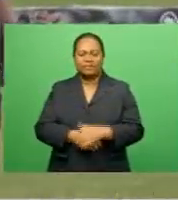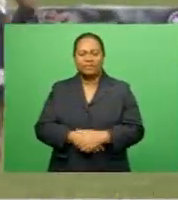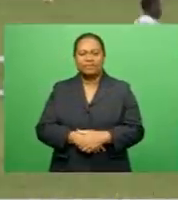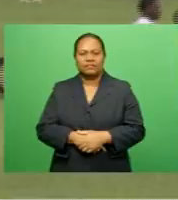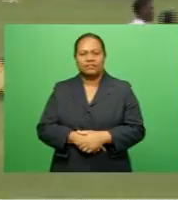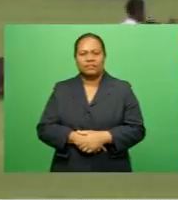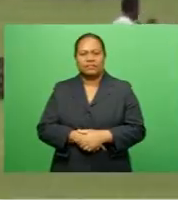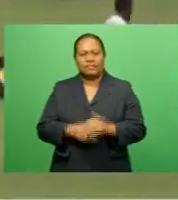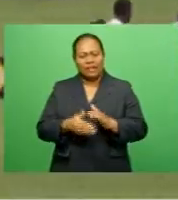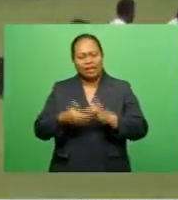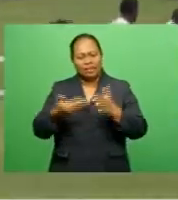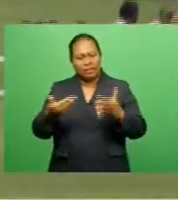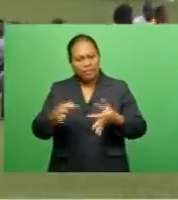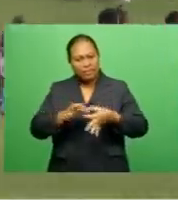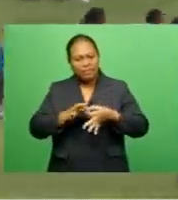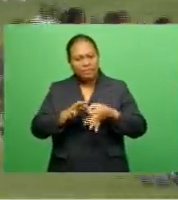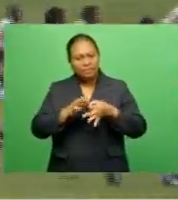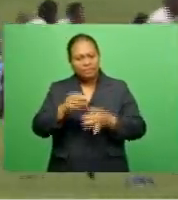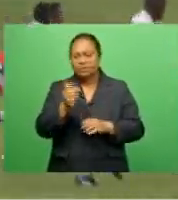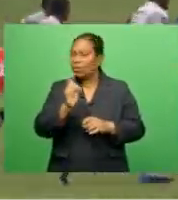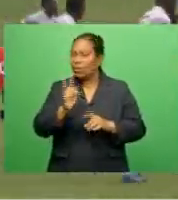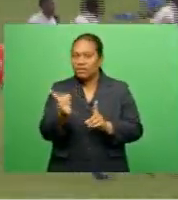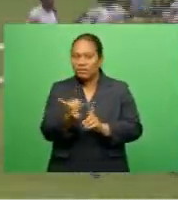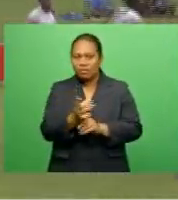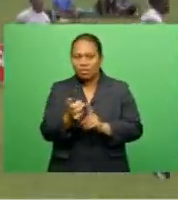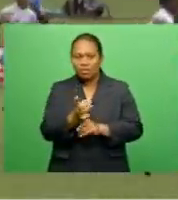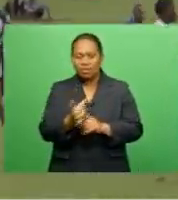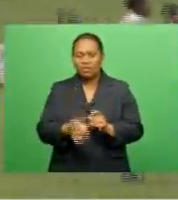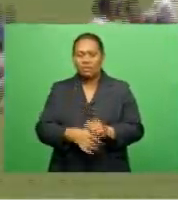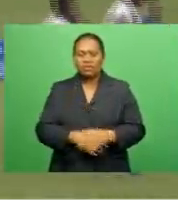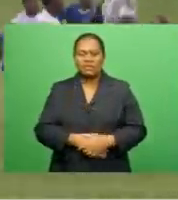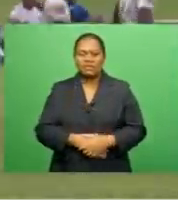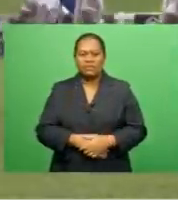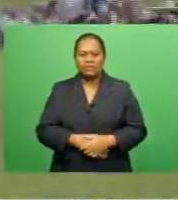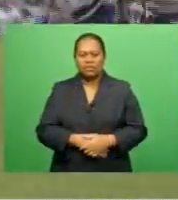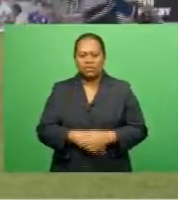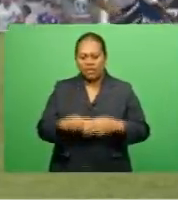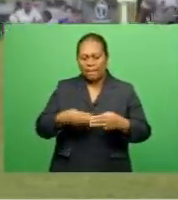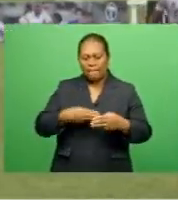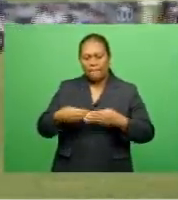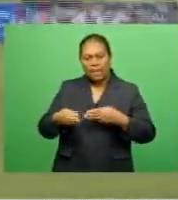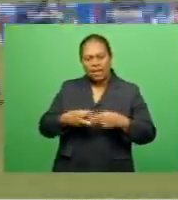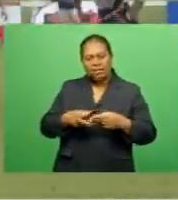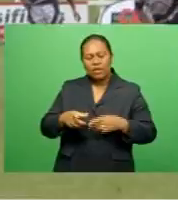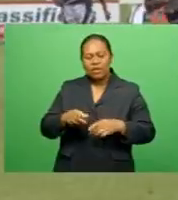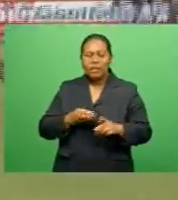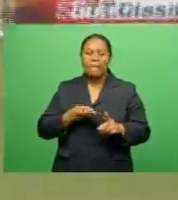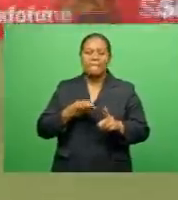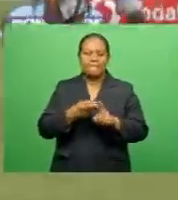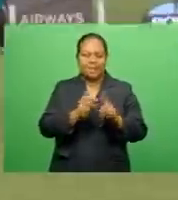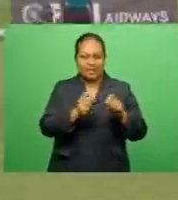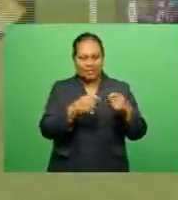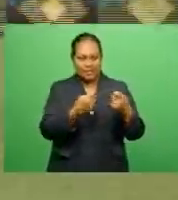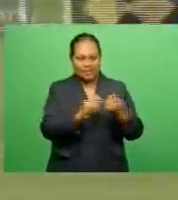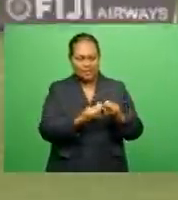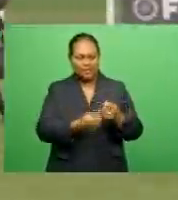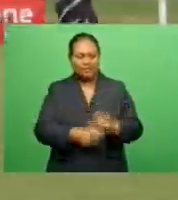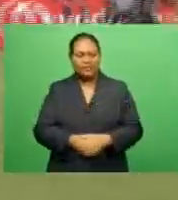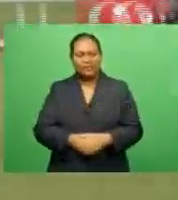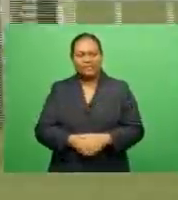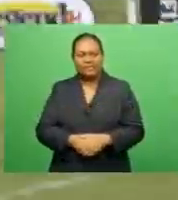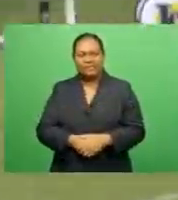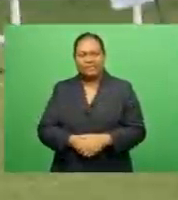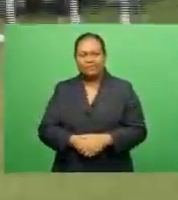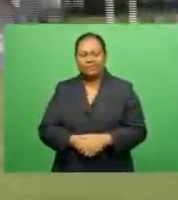incorporated things that are of value to the management of our main team, because it would not